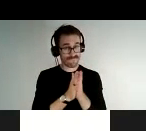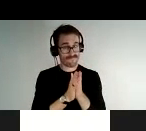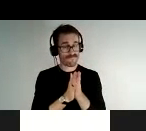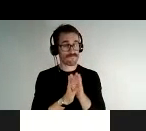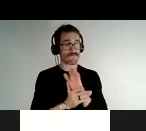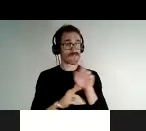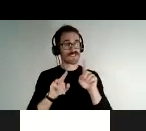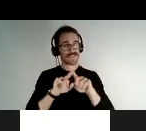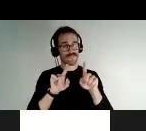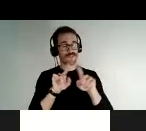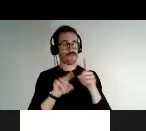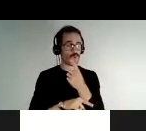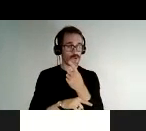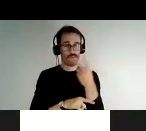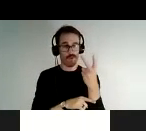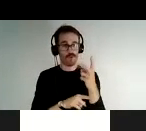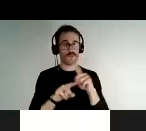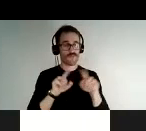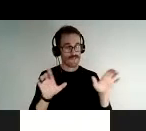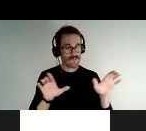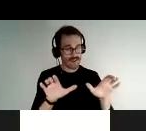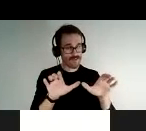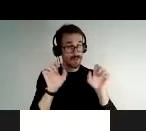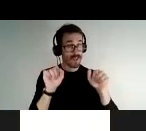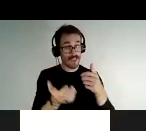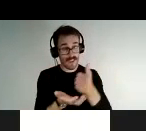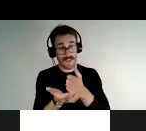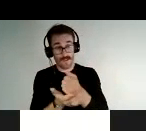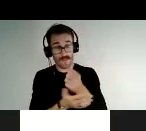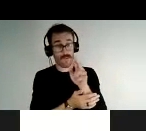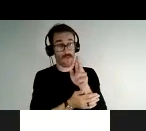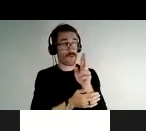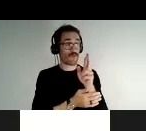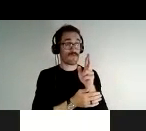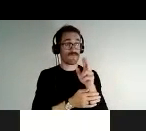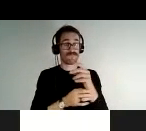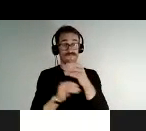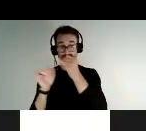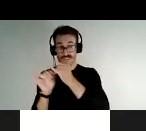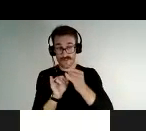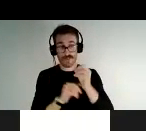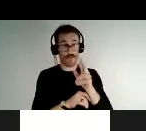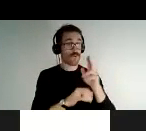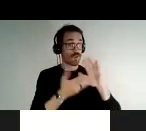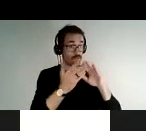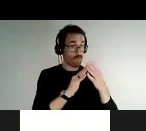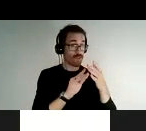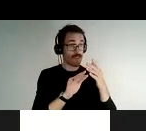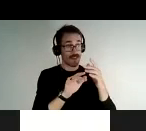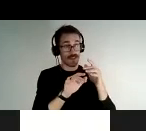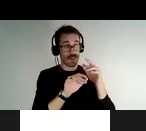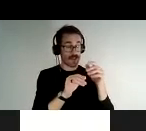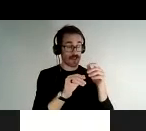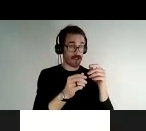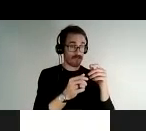items that might help, both individually or as a community, reduce and prevent queer and trans